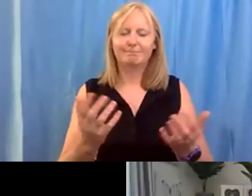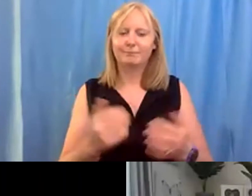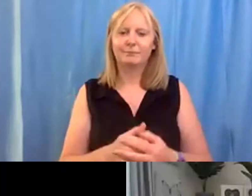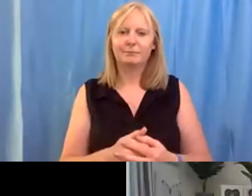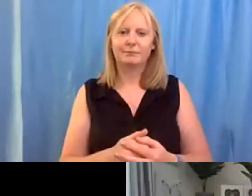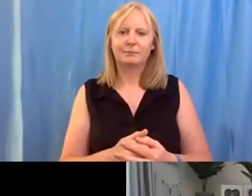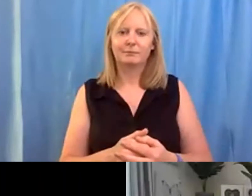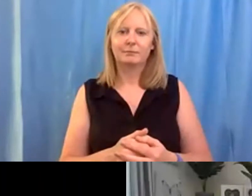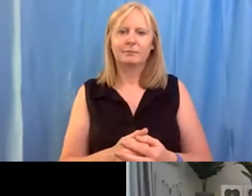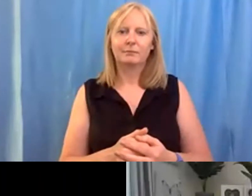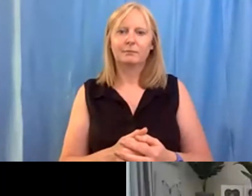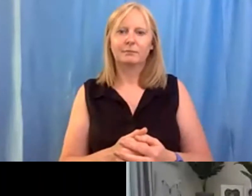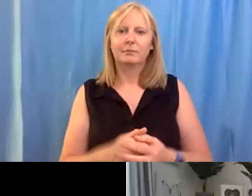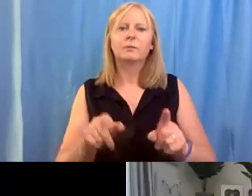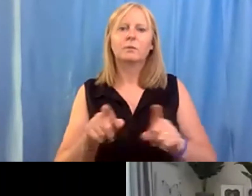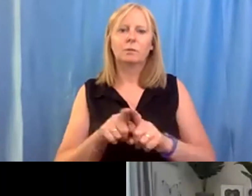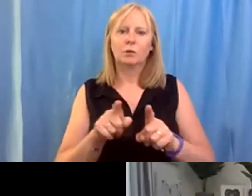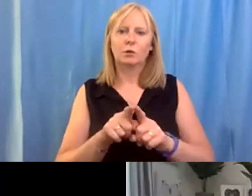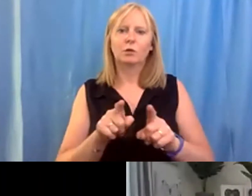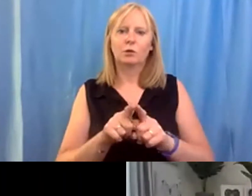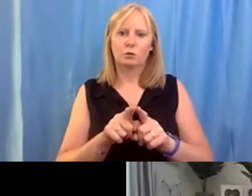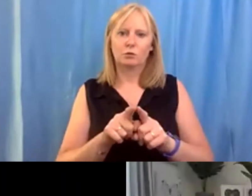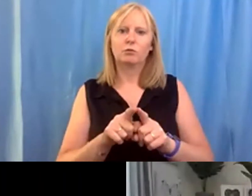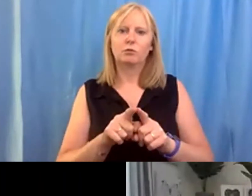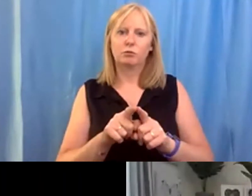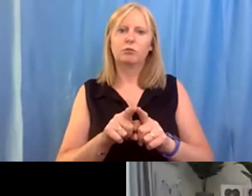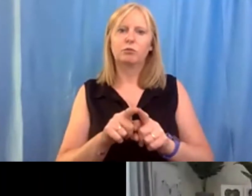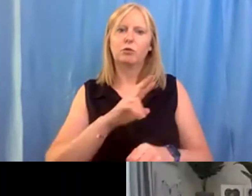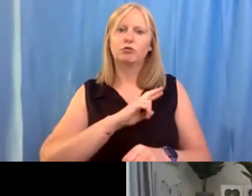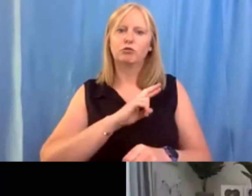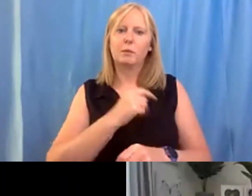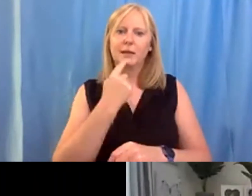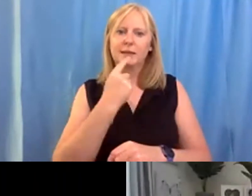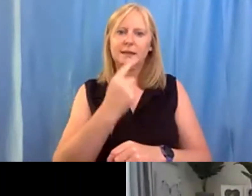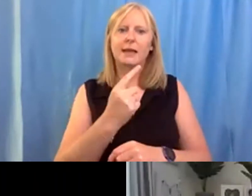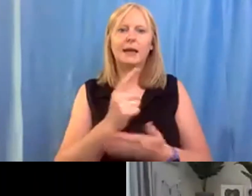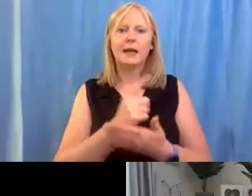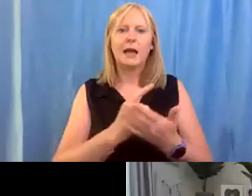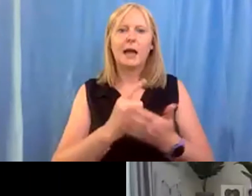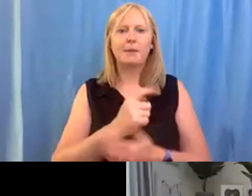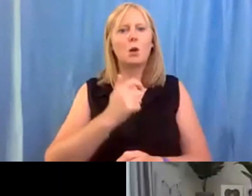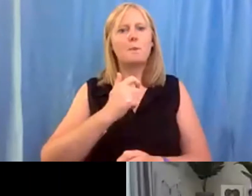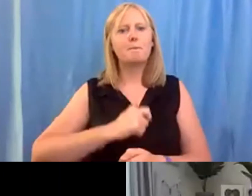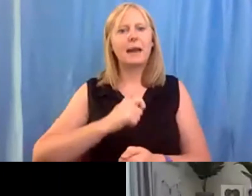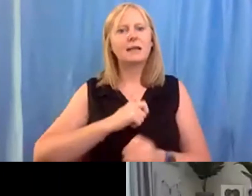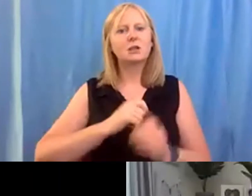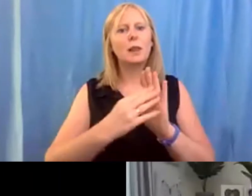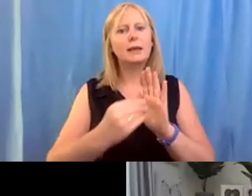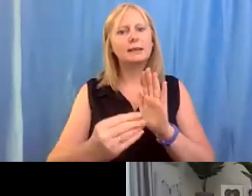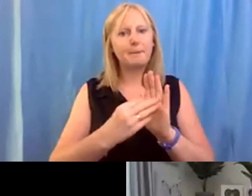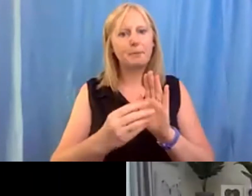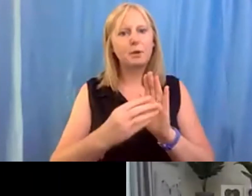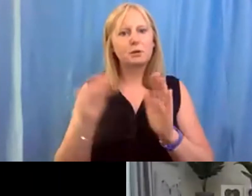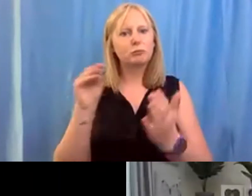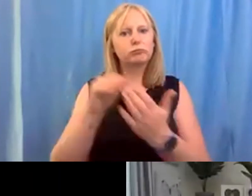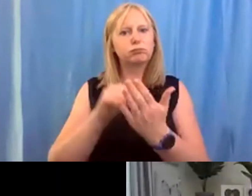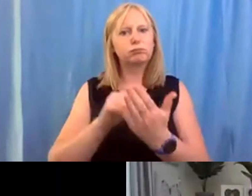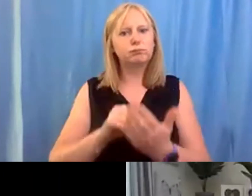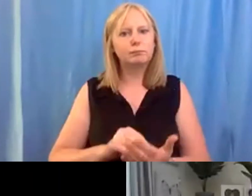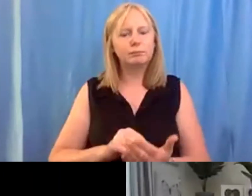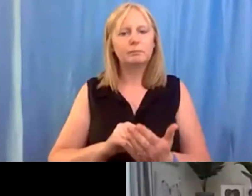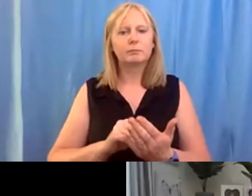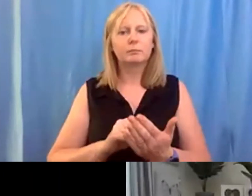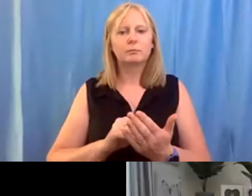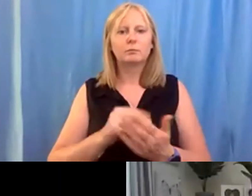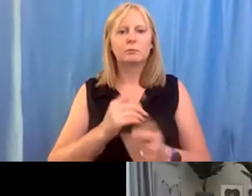Again, we touched on around what Robert had mentioned around even personal examples as well. We did talk about